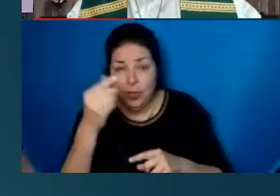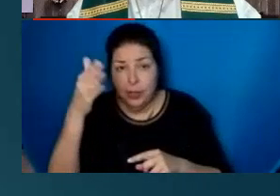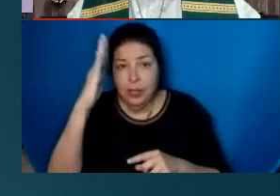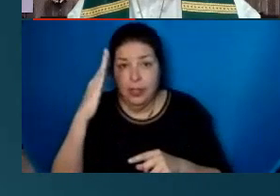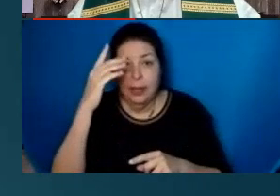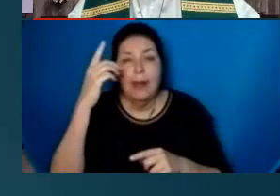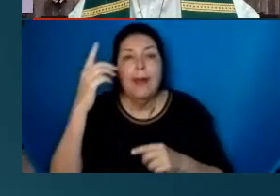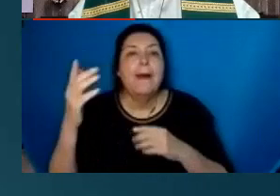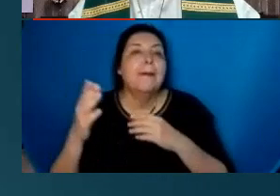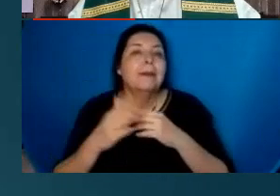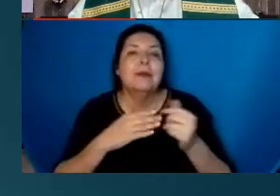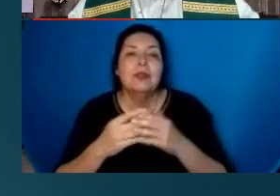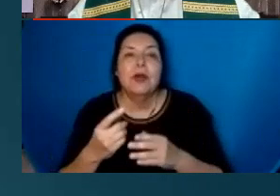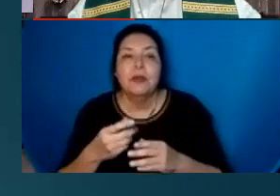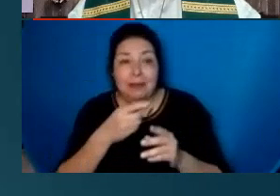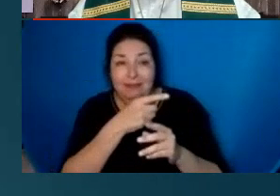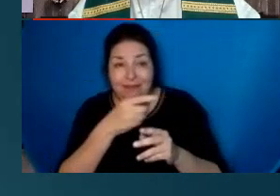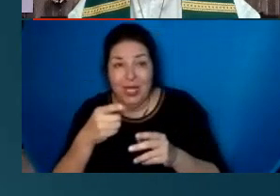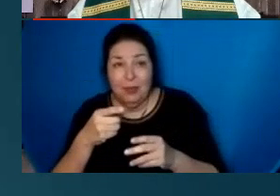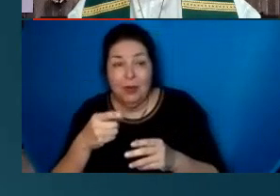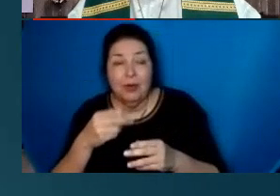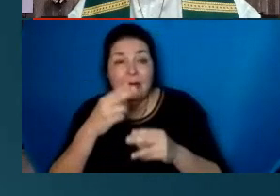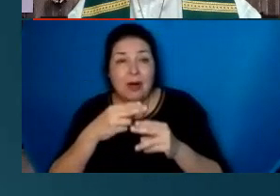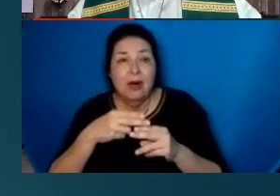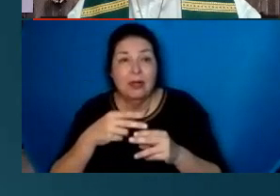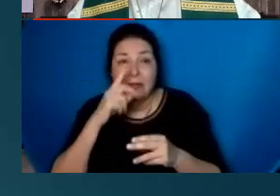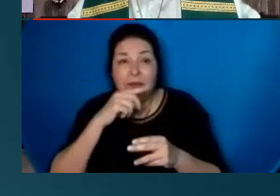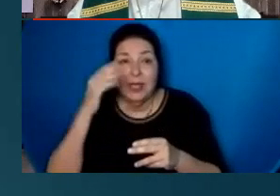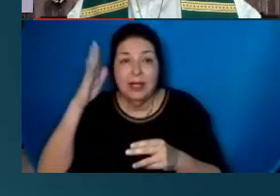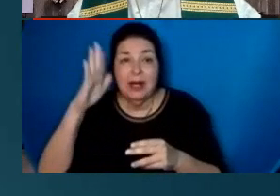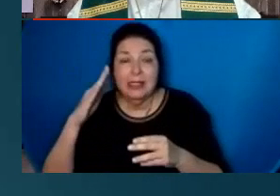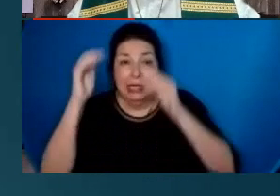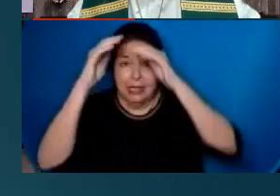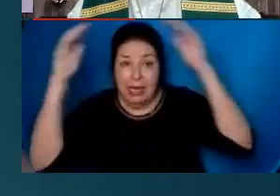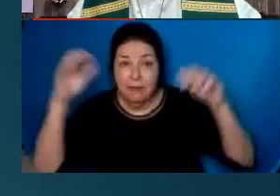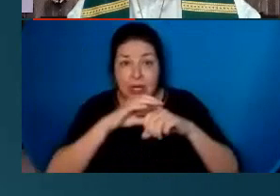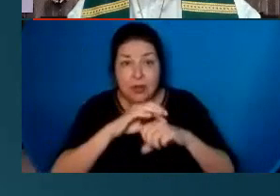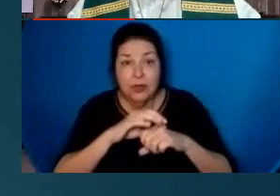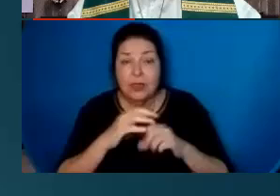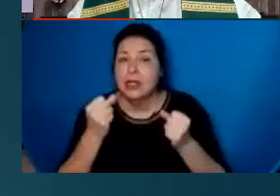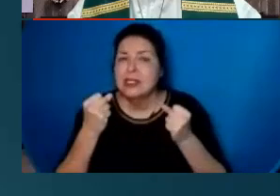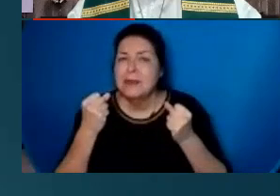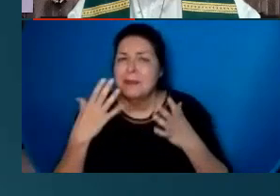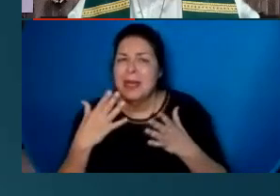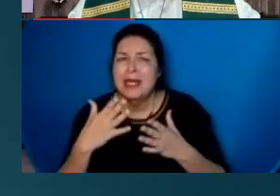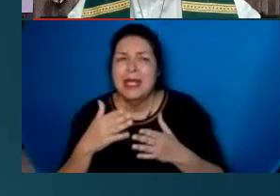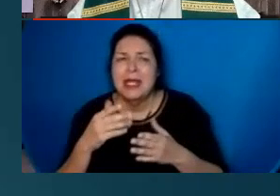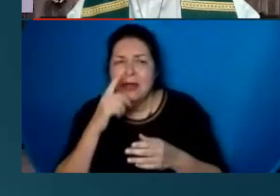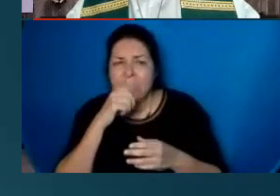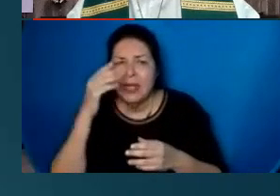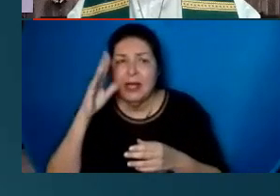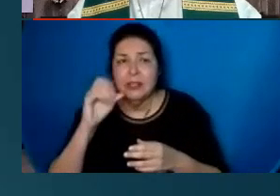although they may have been called gods in heaven or on earth, as indeed there are many gods or many